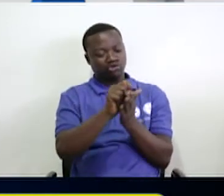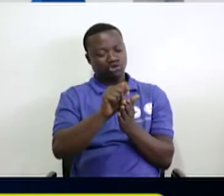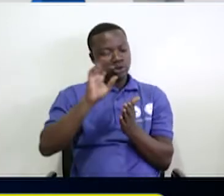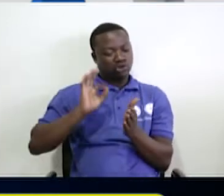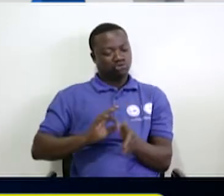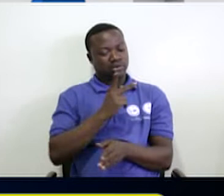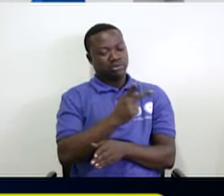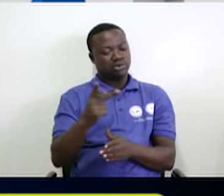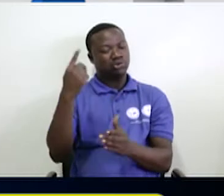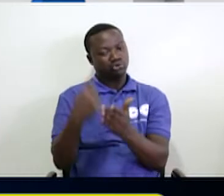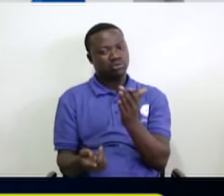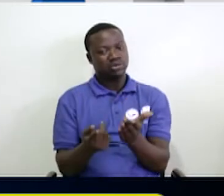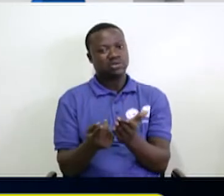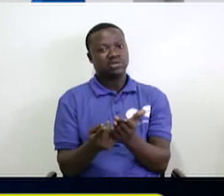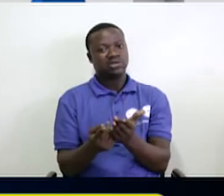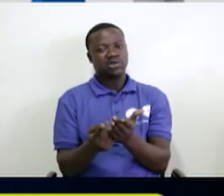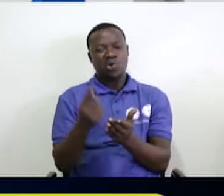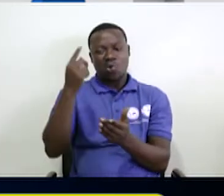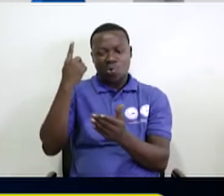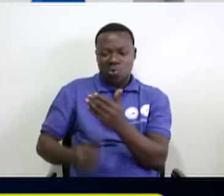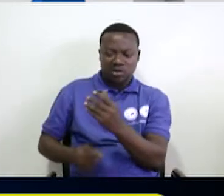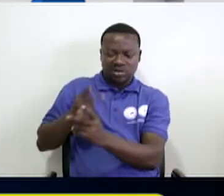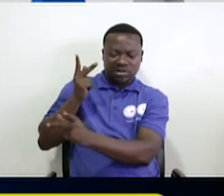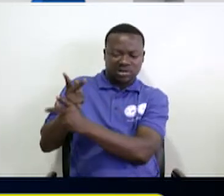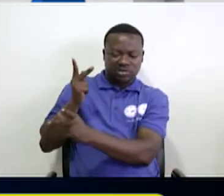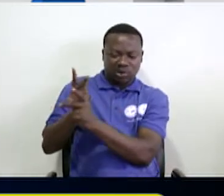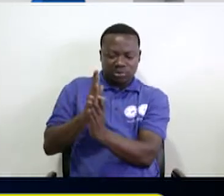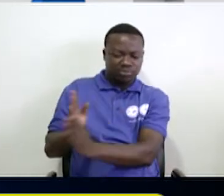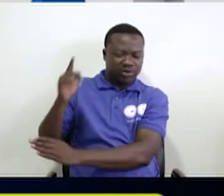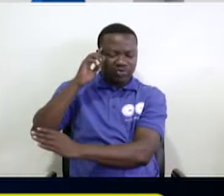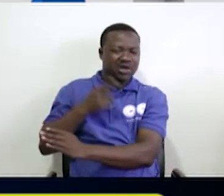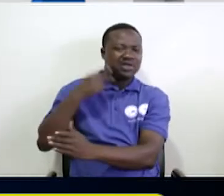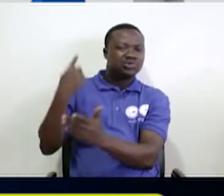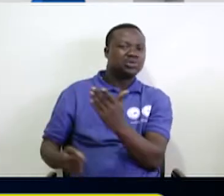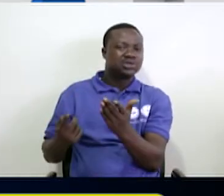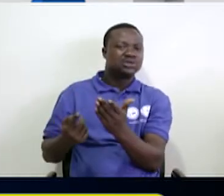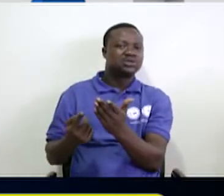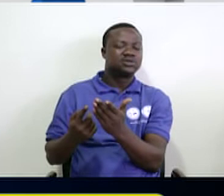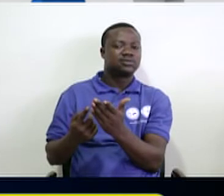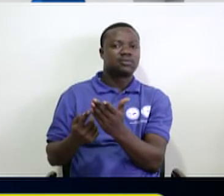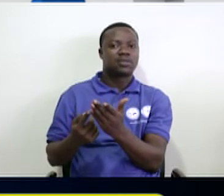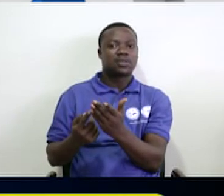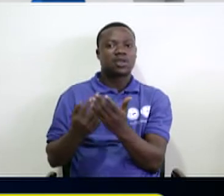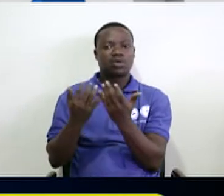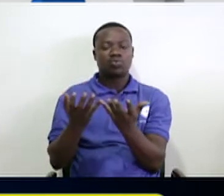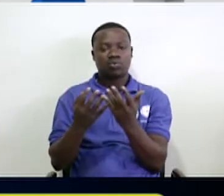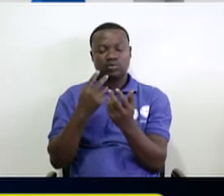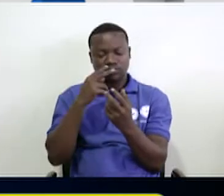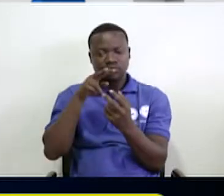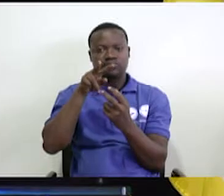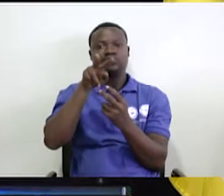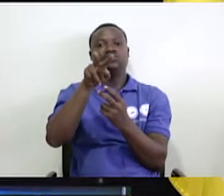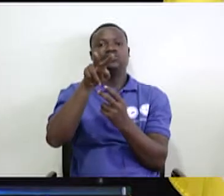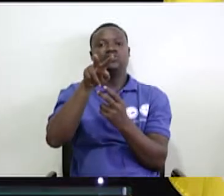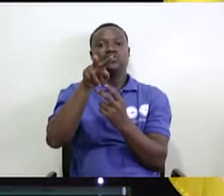sa no kre ejapade. What is in store for us? Then na wesiesie e dia man. I want you to lift your head and look at